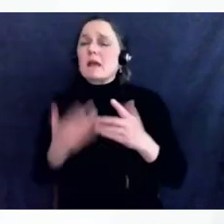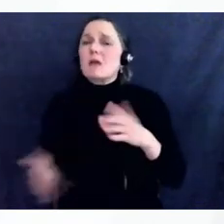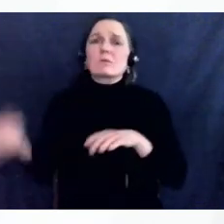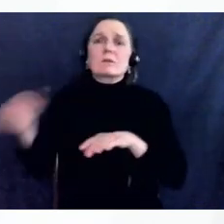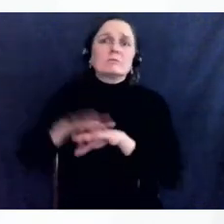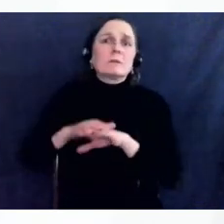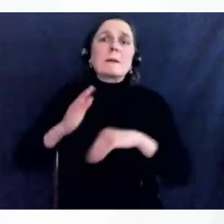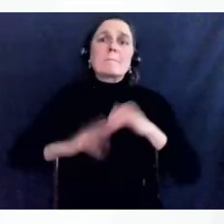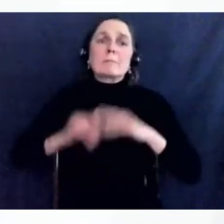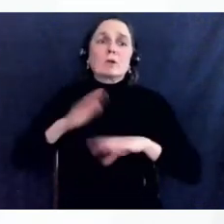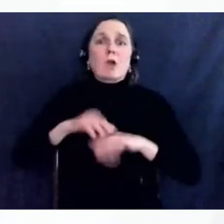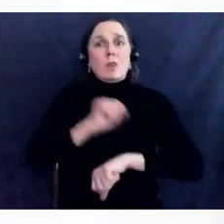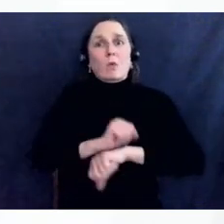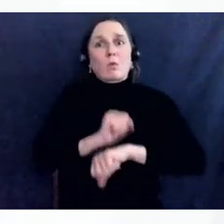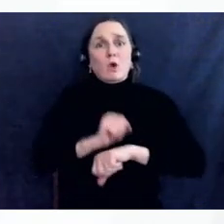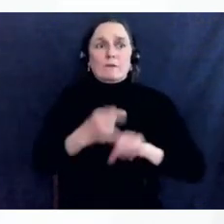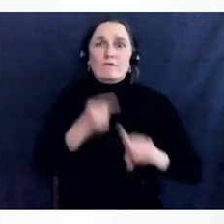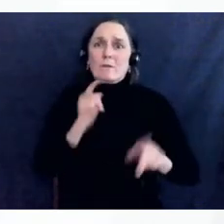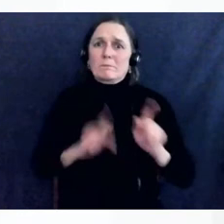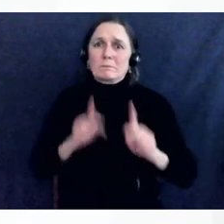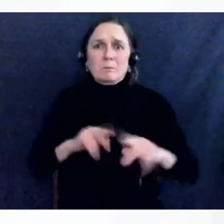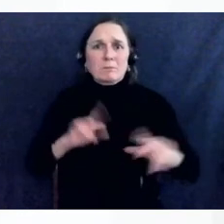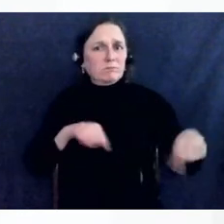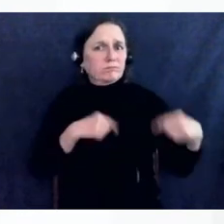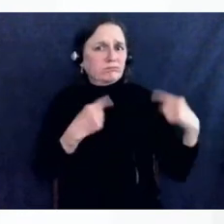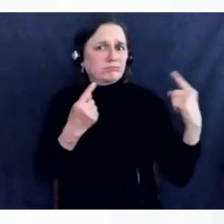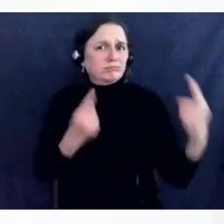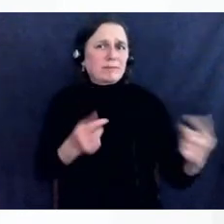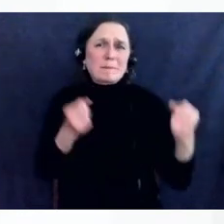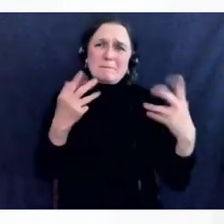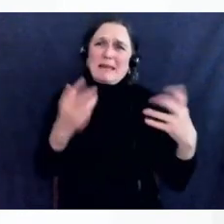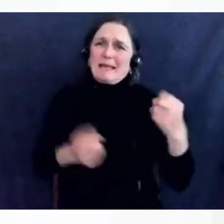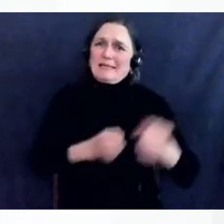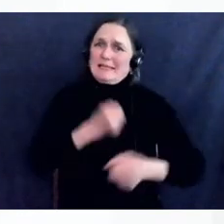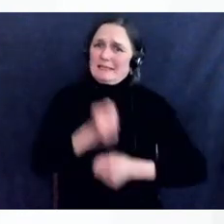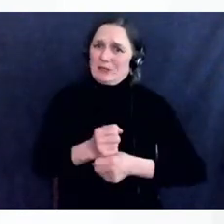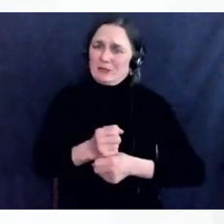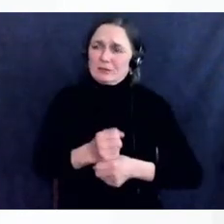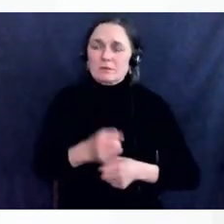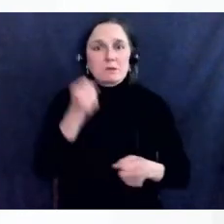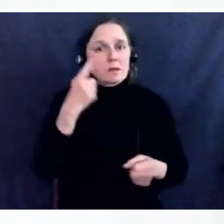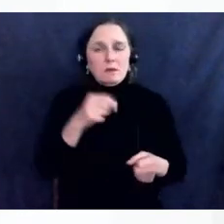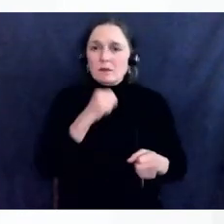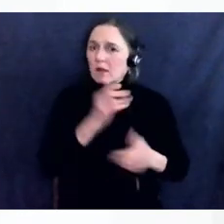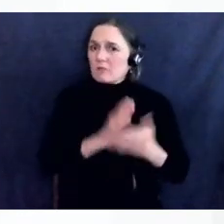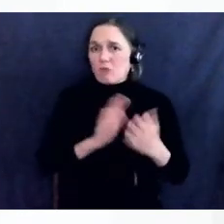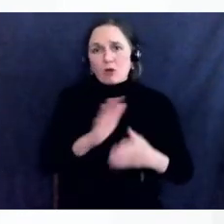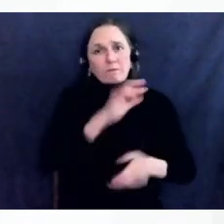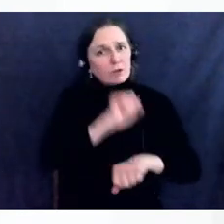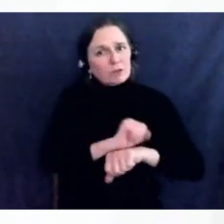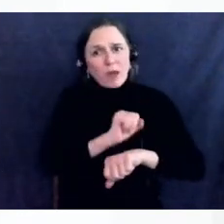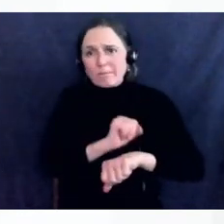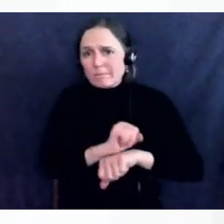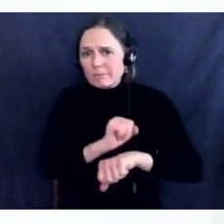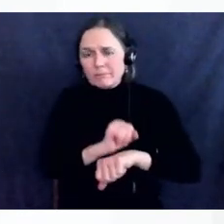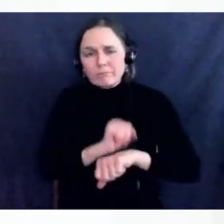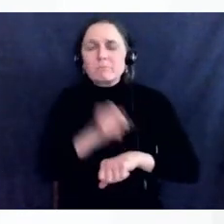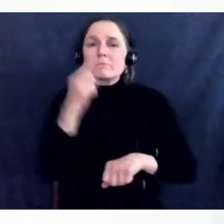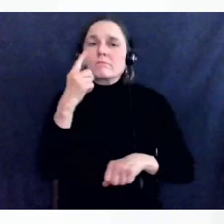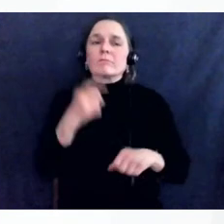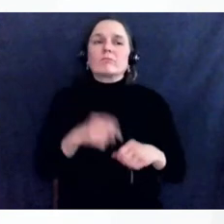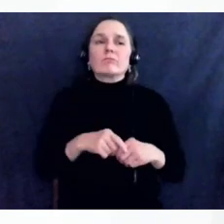faculty. Their efforts, which they often take on voluntarily, in addition to their research, teaching, and